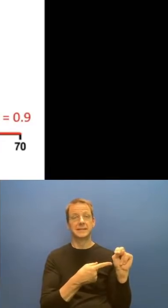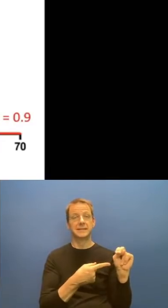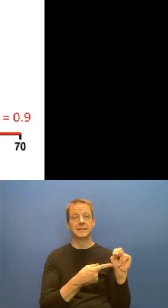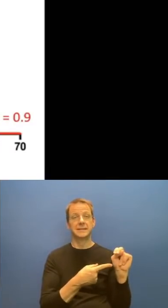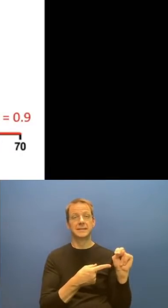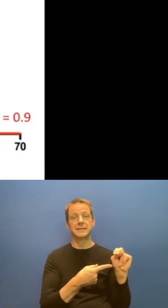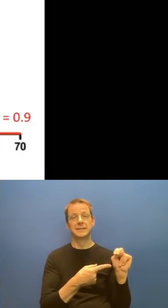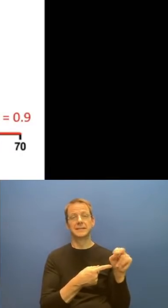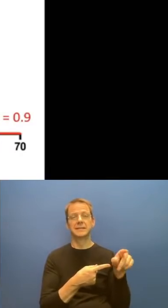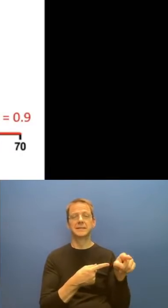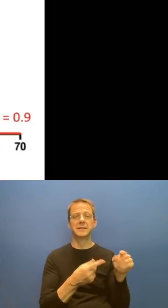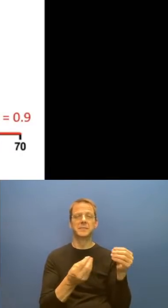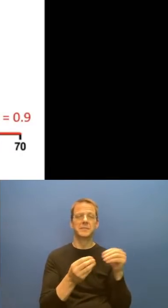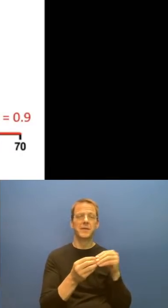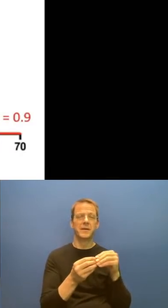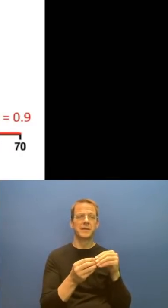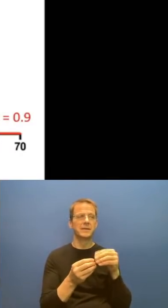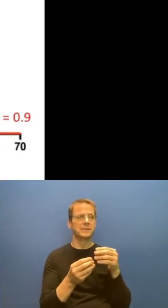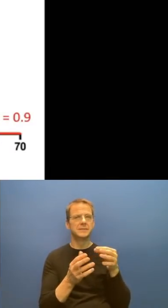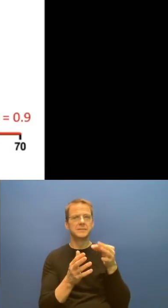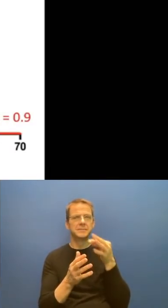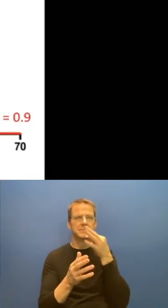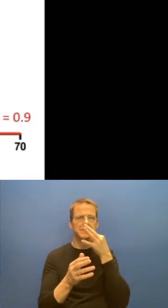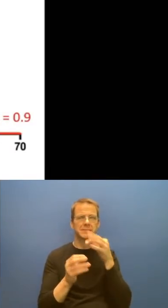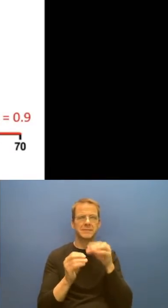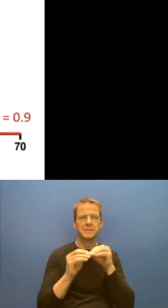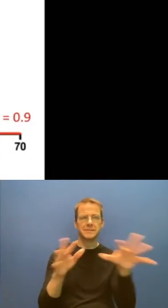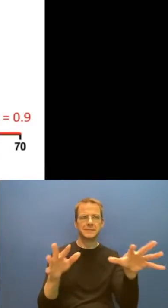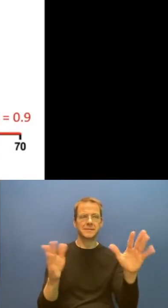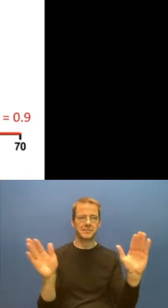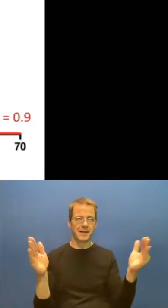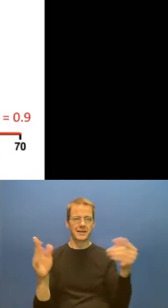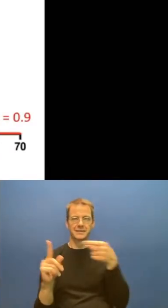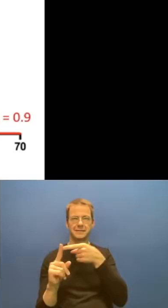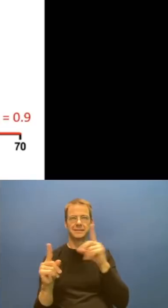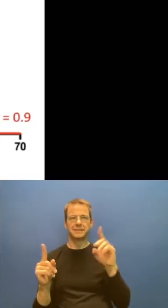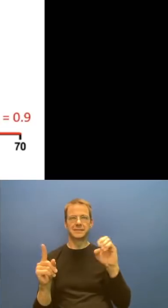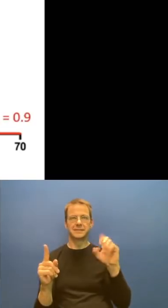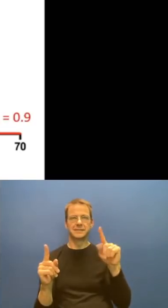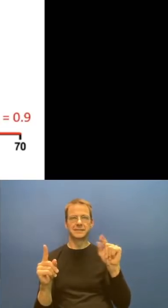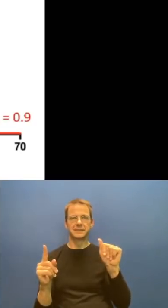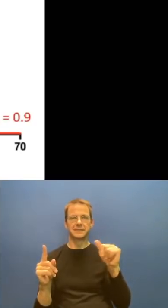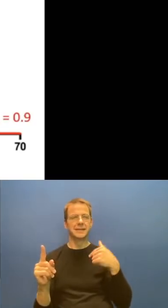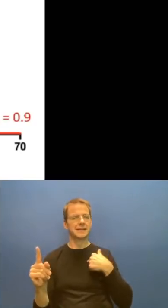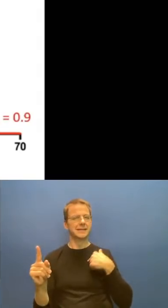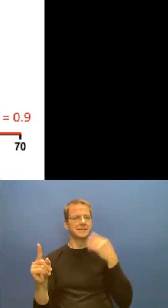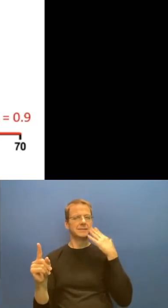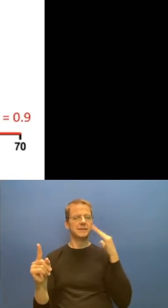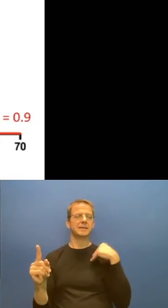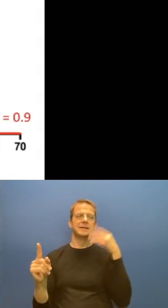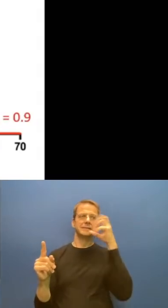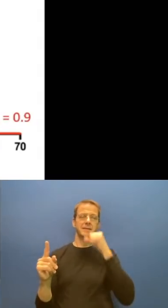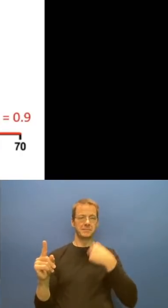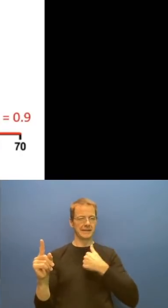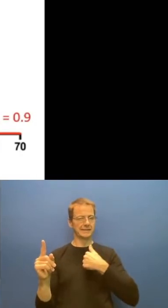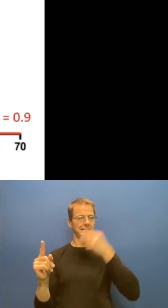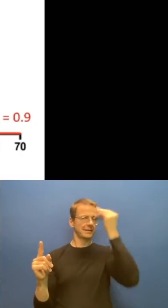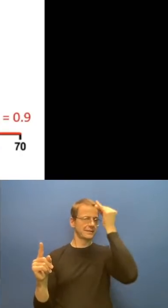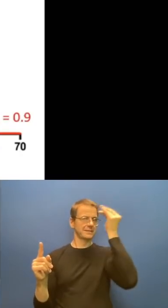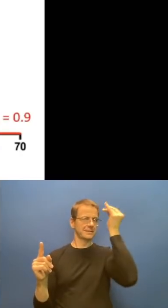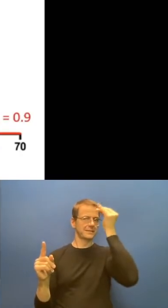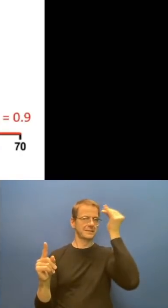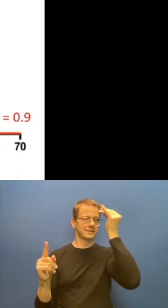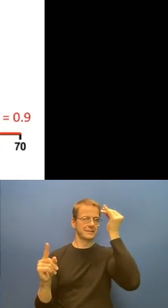make a theoretical thing here. Just if we would have a variant which growth rate would be